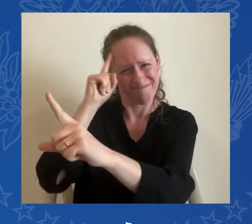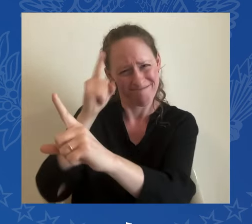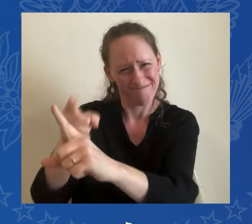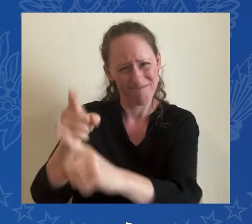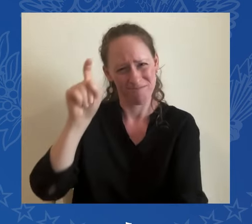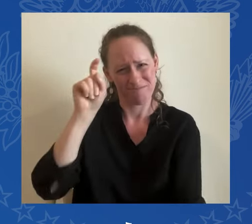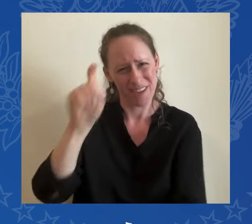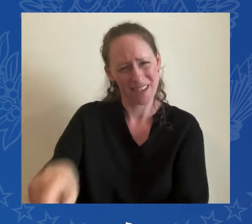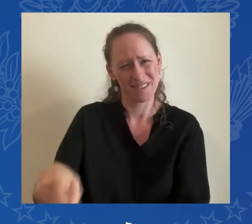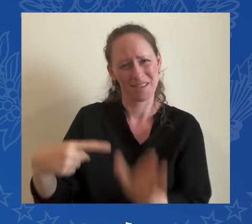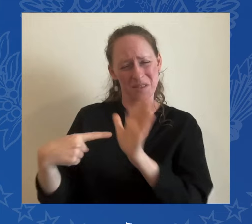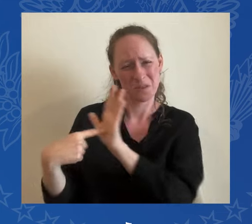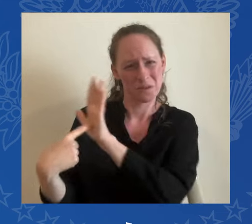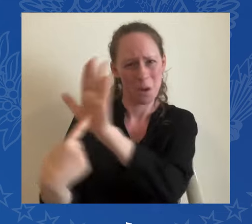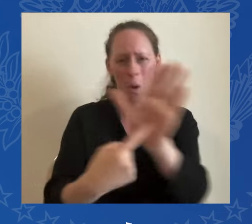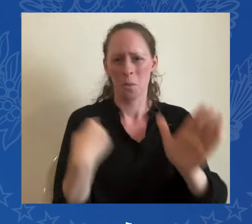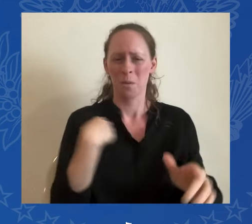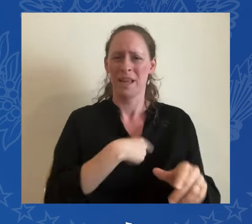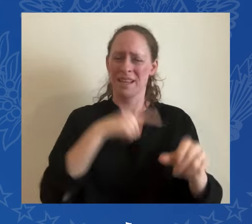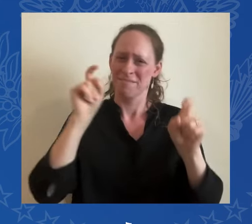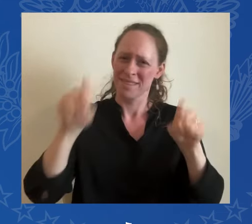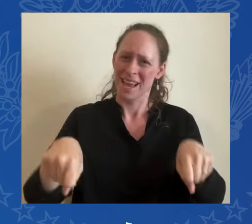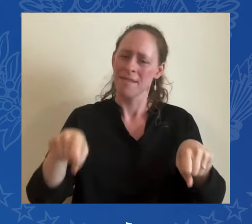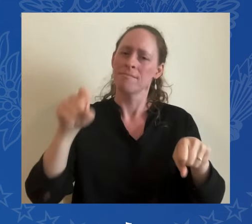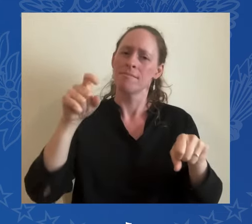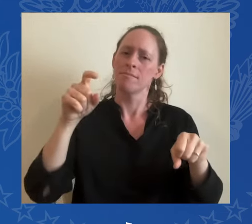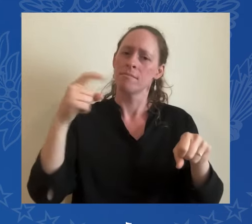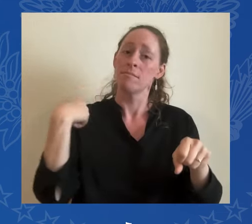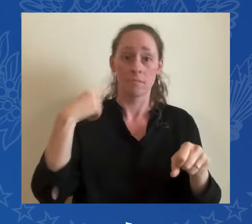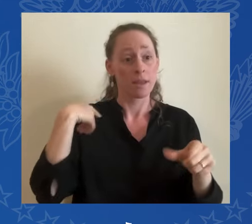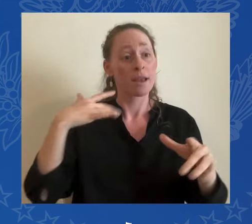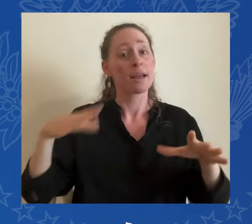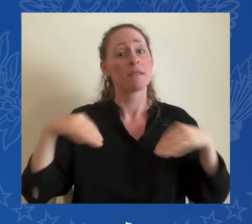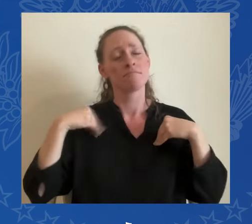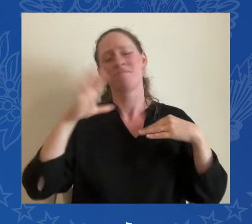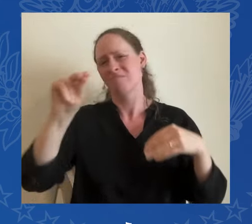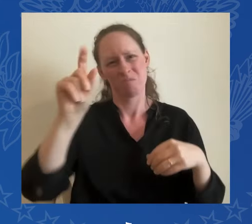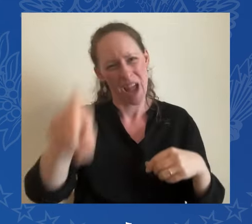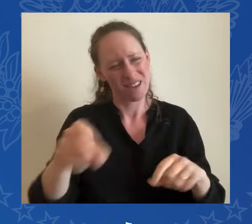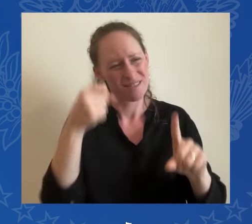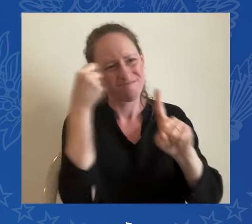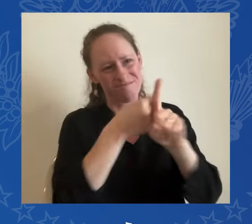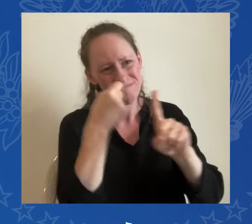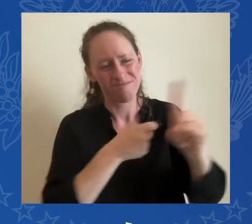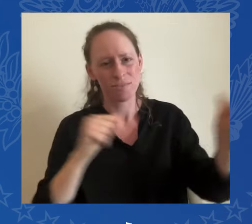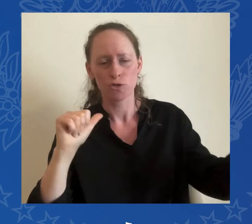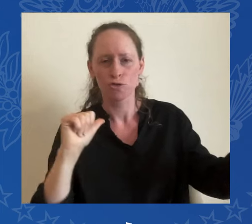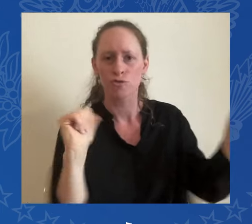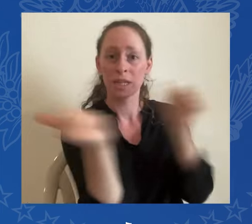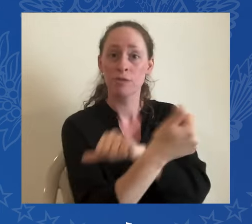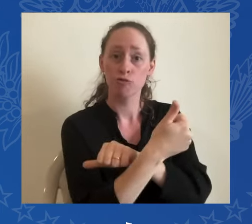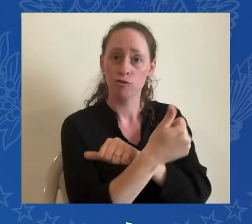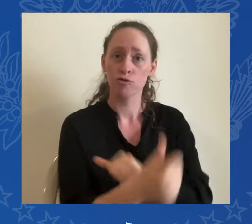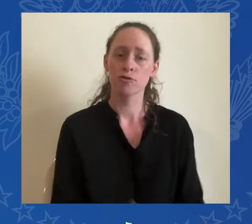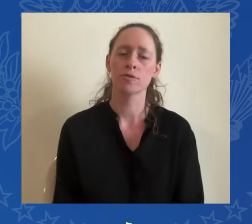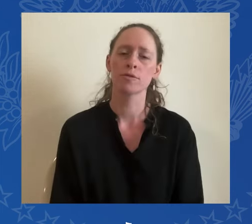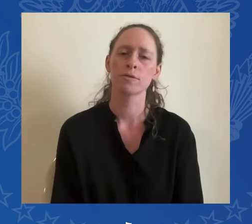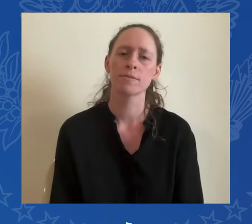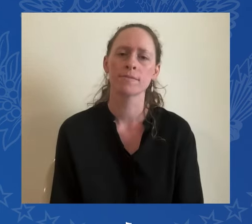You know, a year ago after visiting the school, that same day we attended Mass at Sacred Heart Catholic Church.